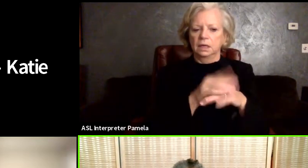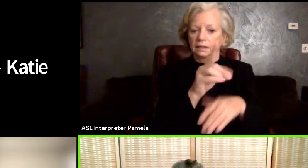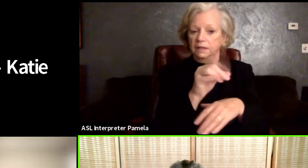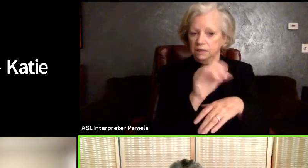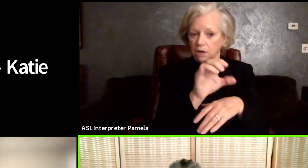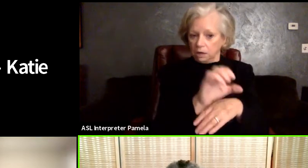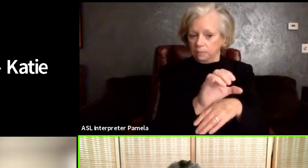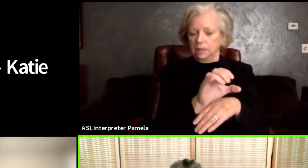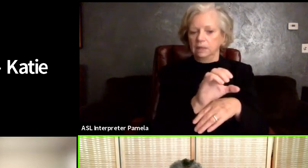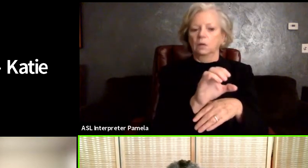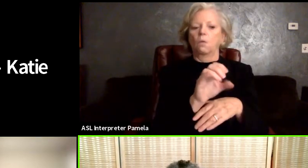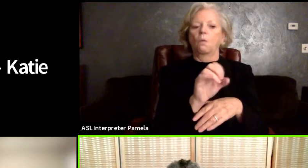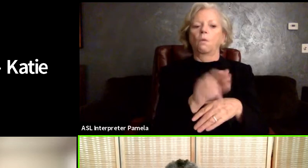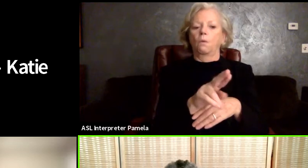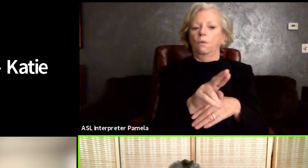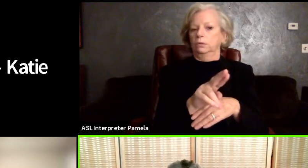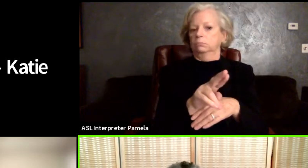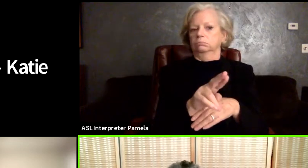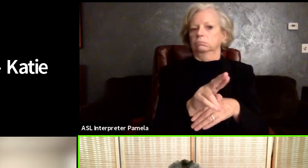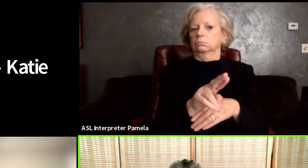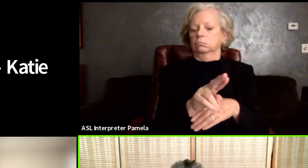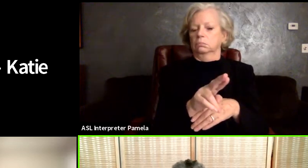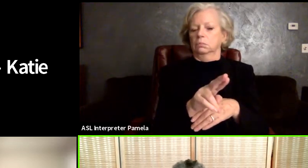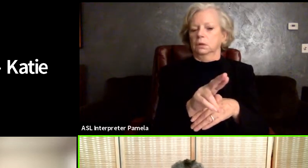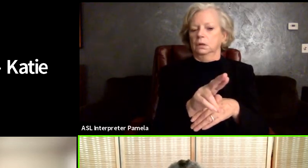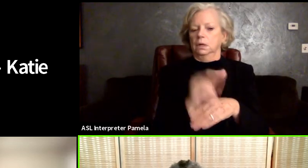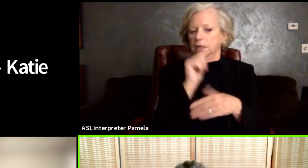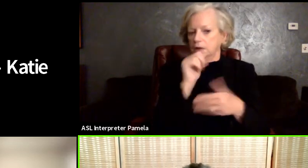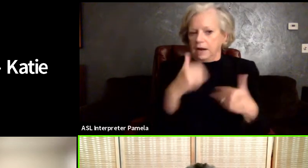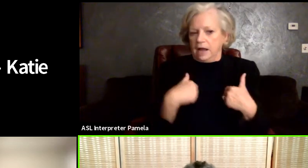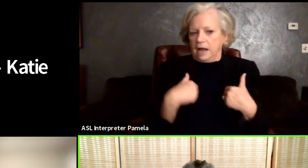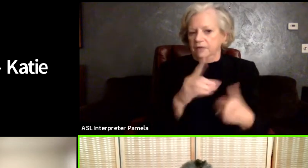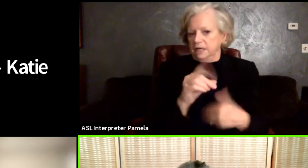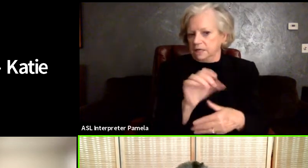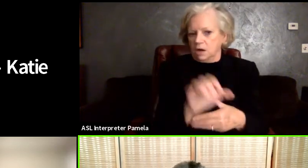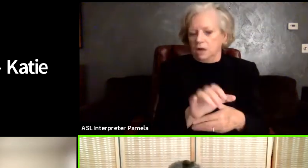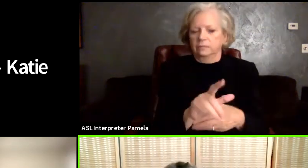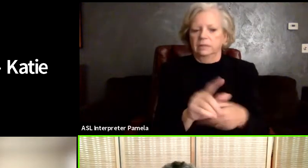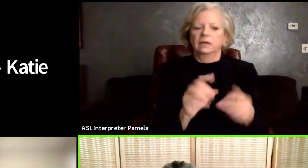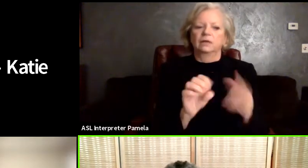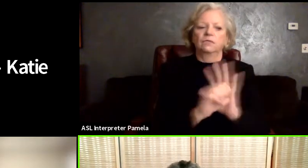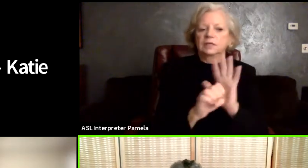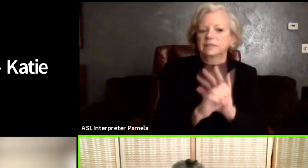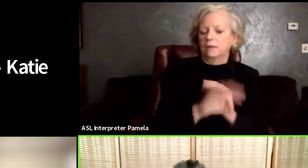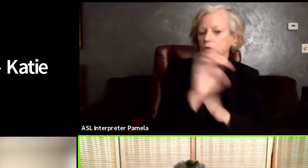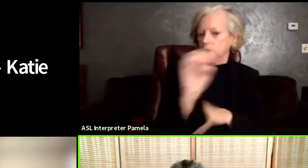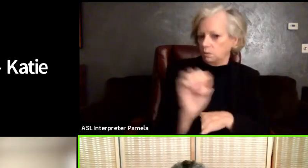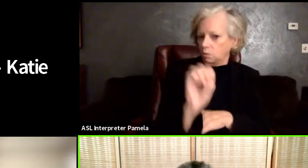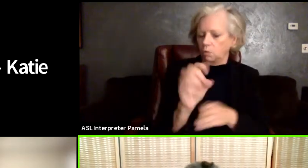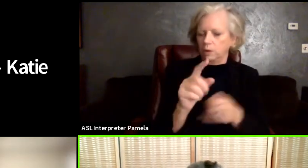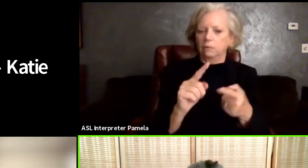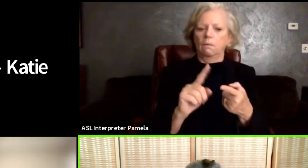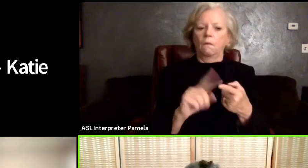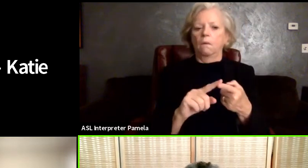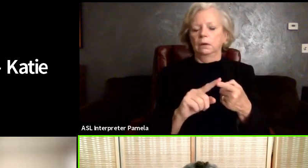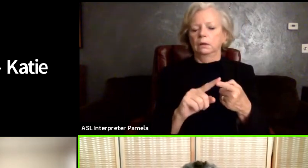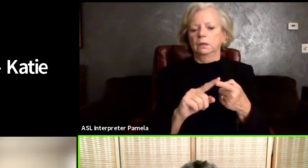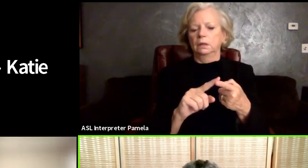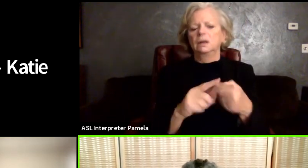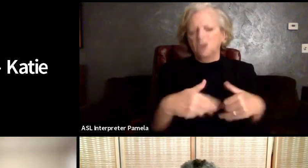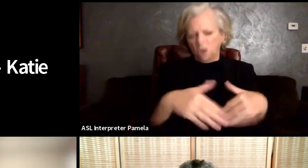documentation or lack thereof that the person is providing, if it's an employer, if it's but go ahead,